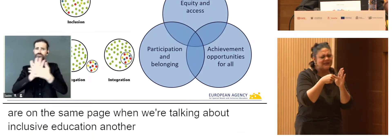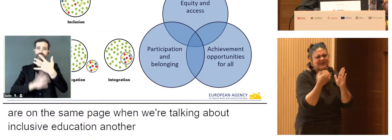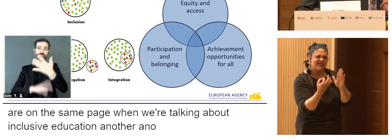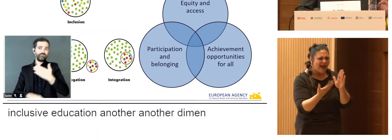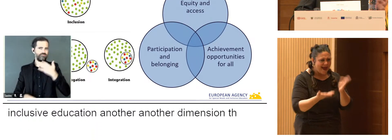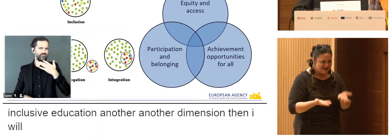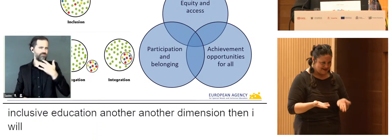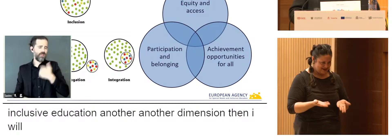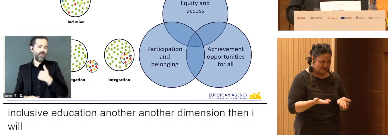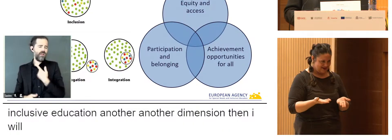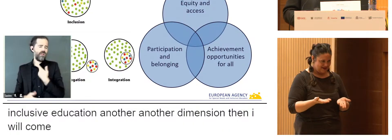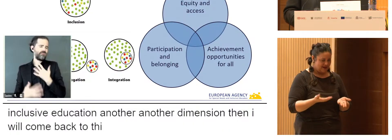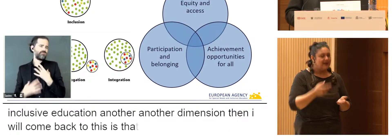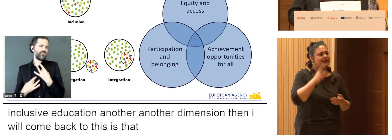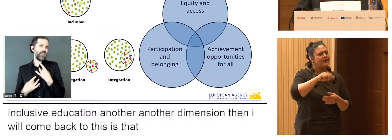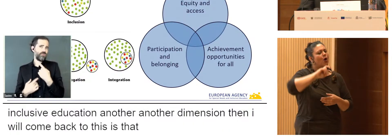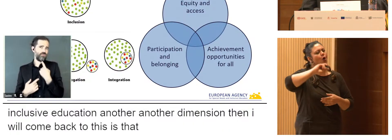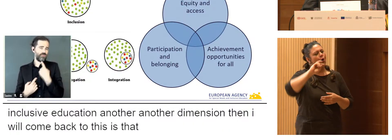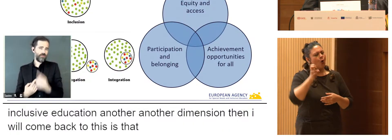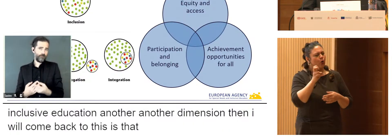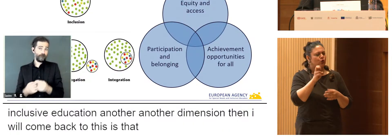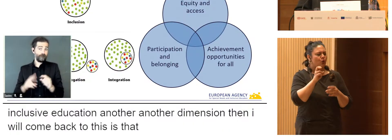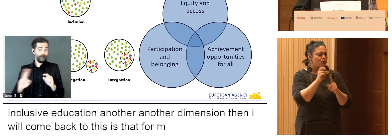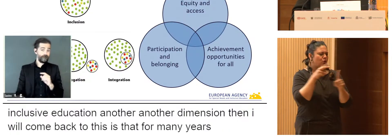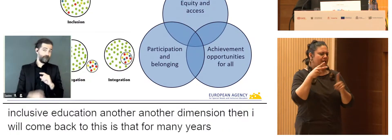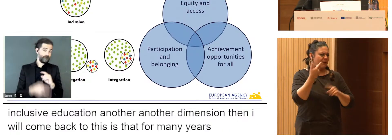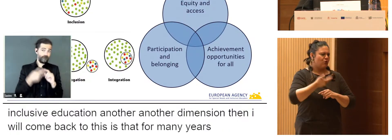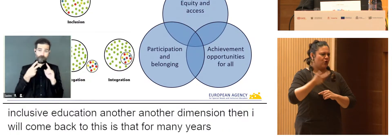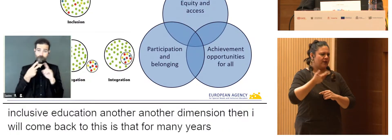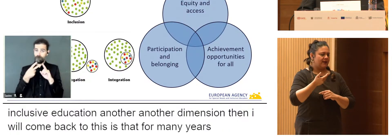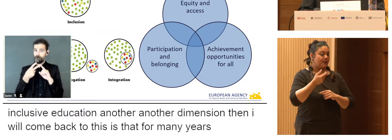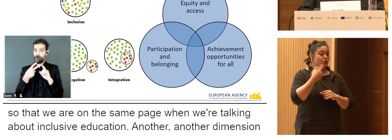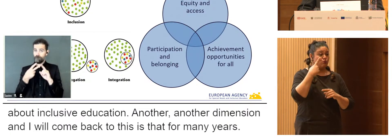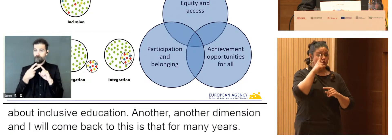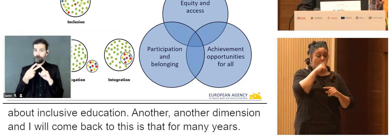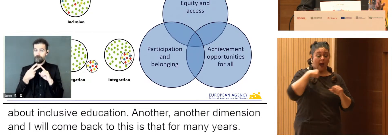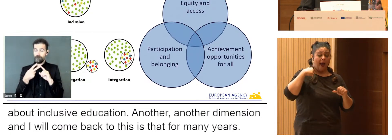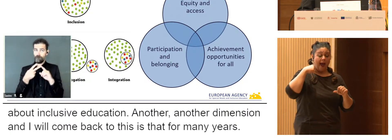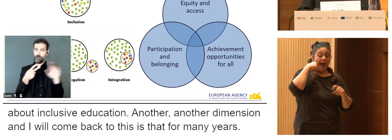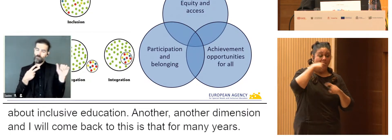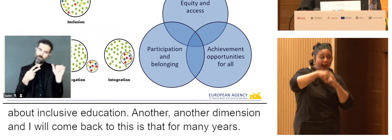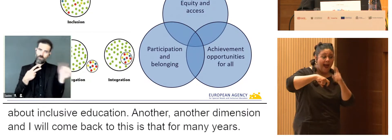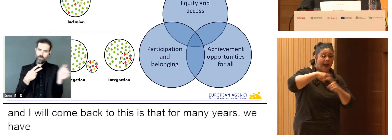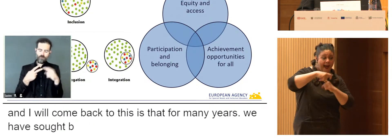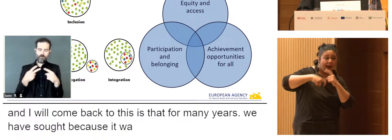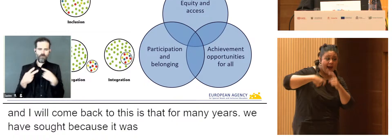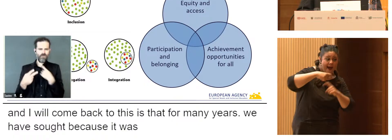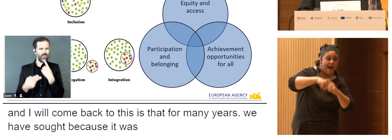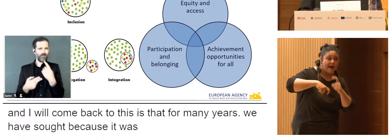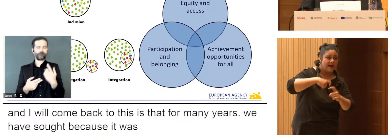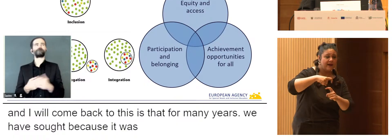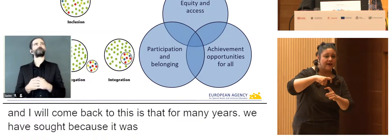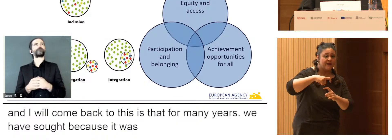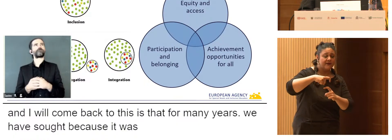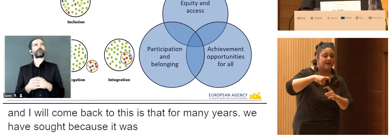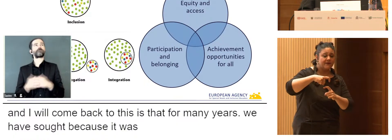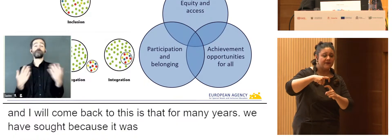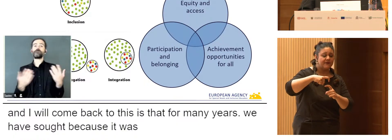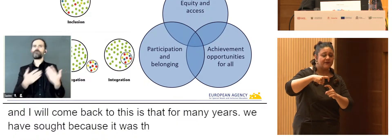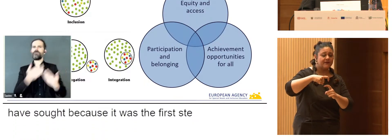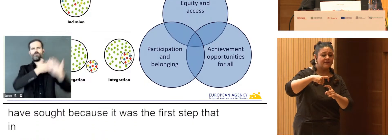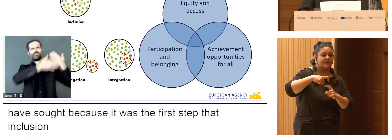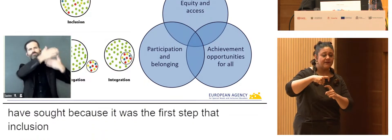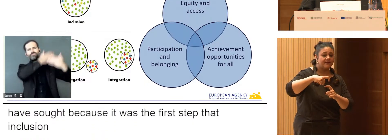back to this, is that for many years we have thought, because it was a first step, that inclusion